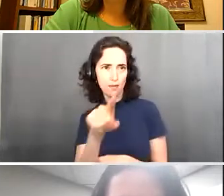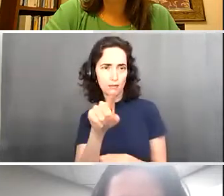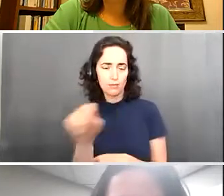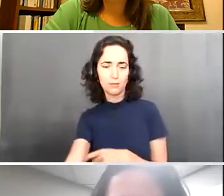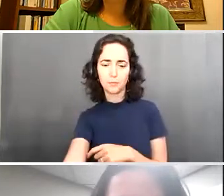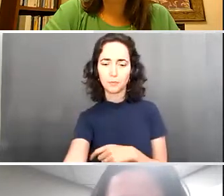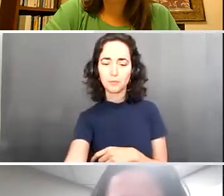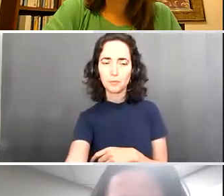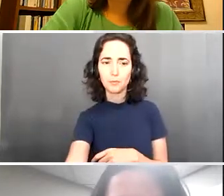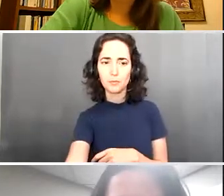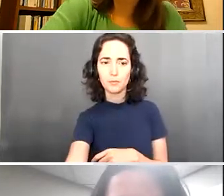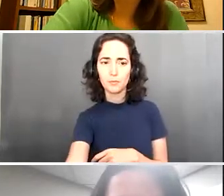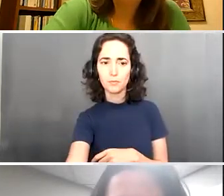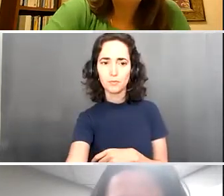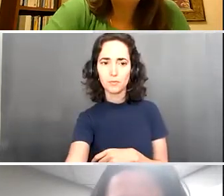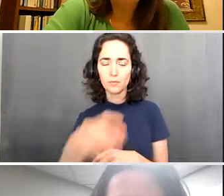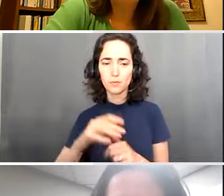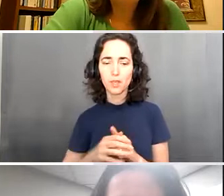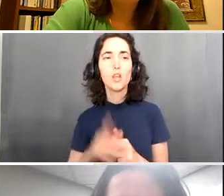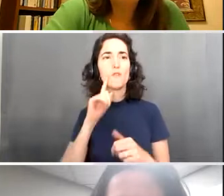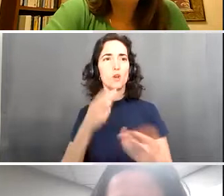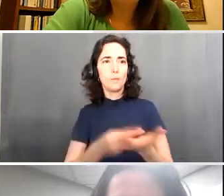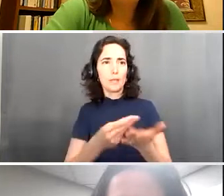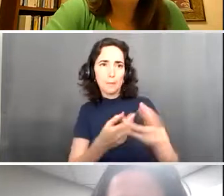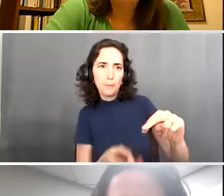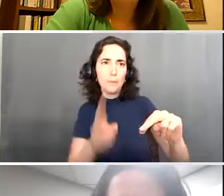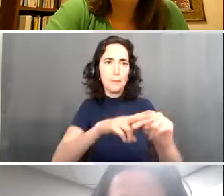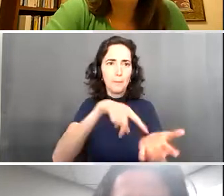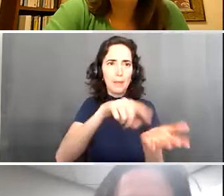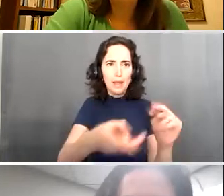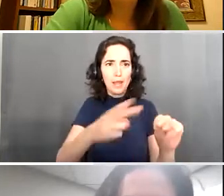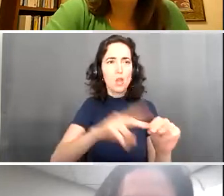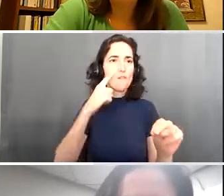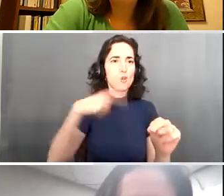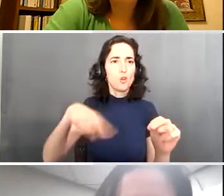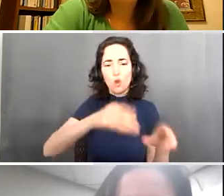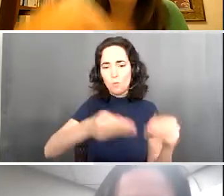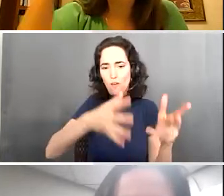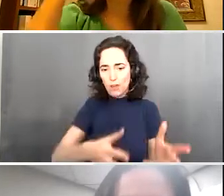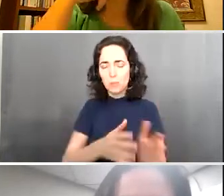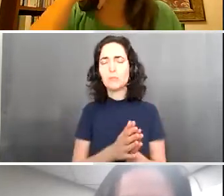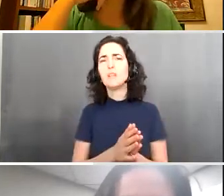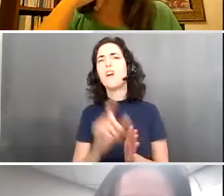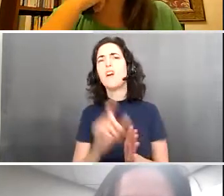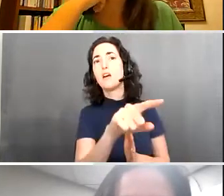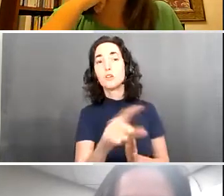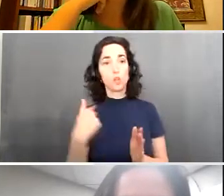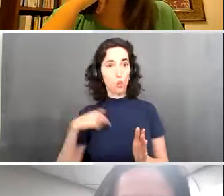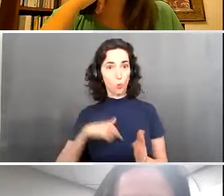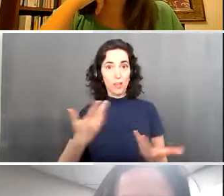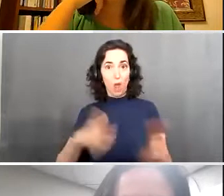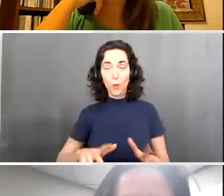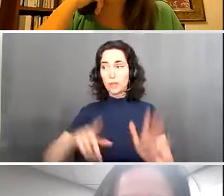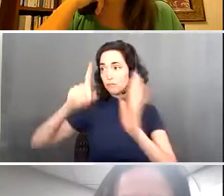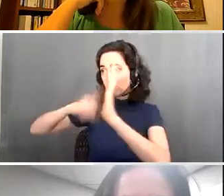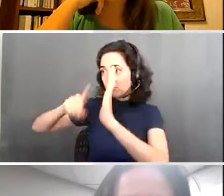issue of raises, different providers. Have we ever assessed what providers actually